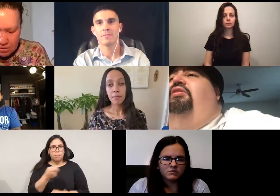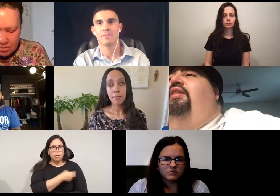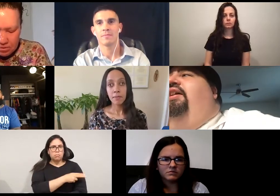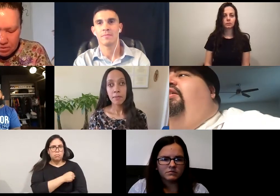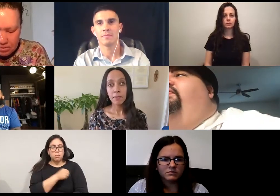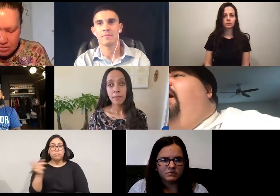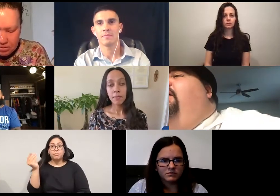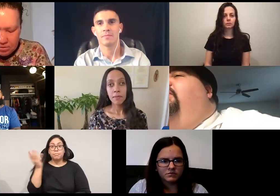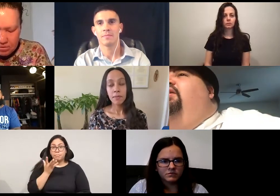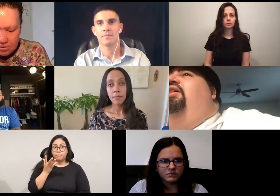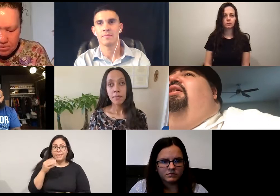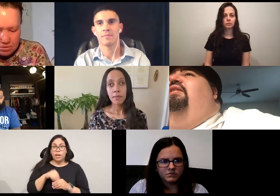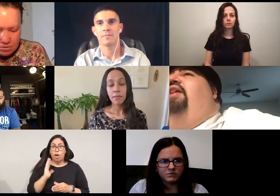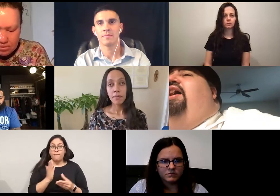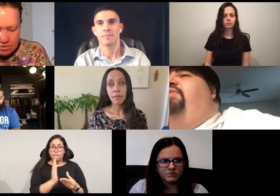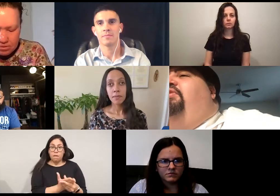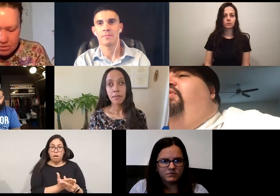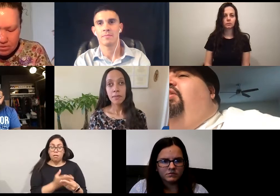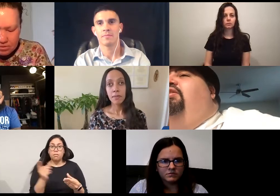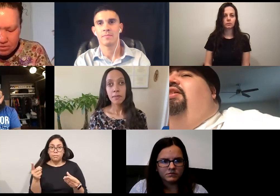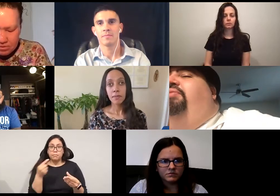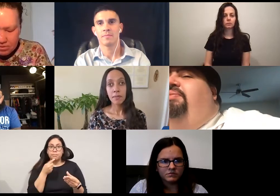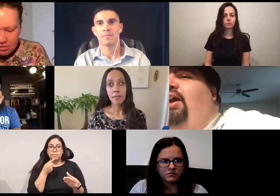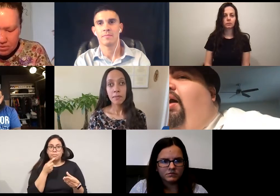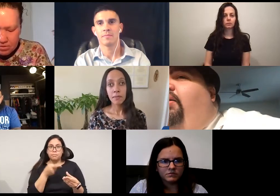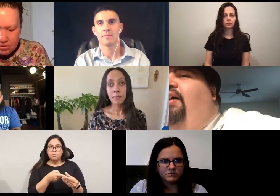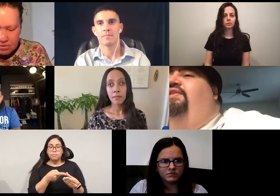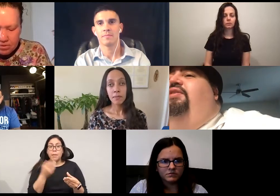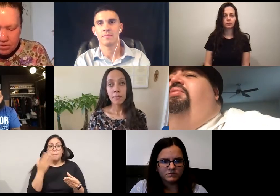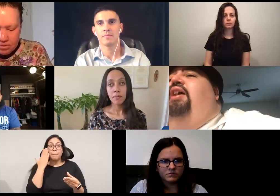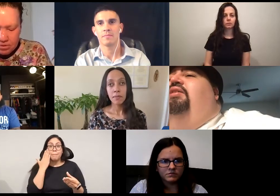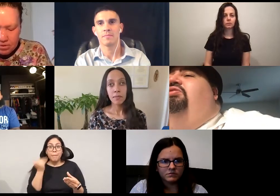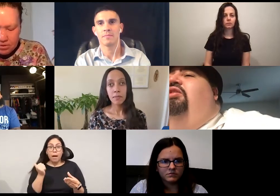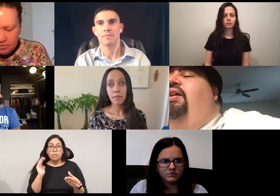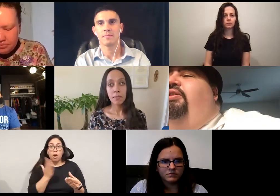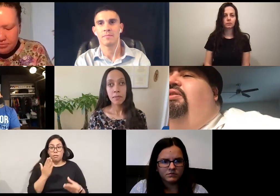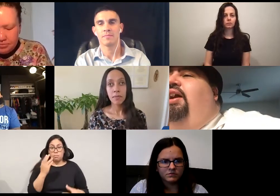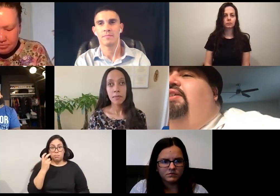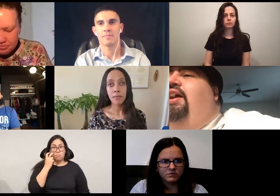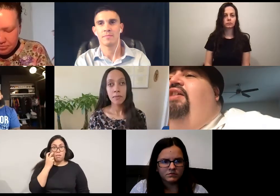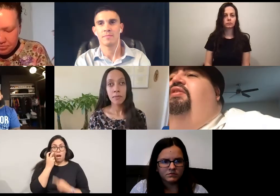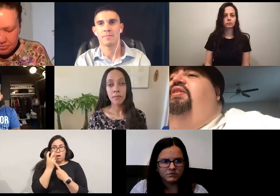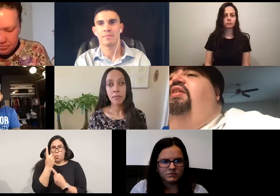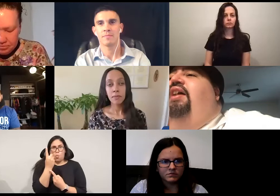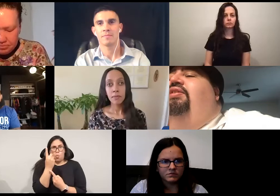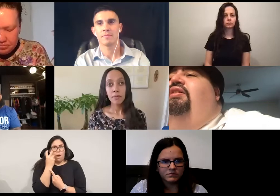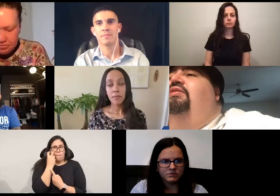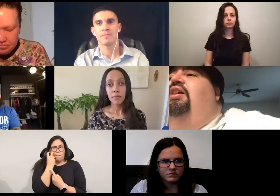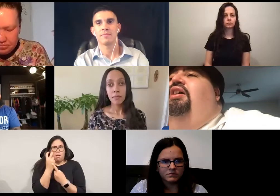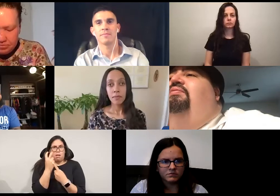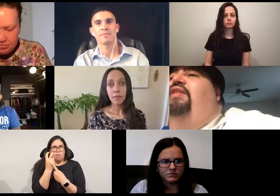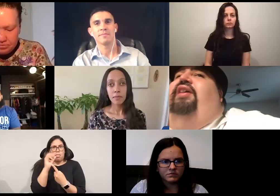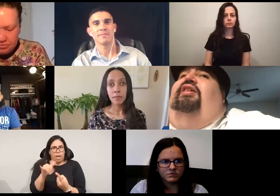later told us in our file they had been referred simply because of the blindness, no other indications. And